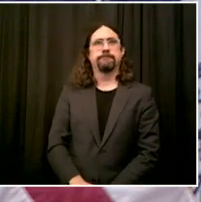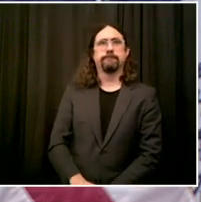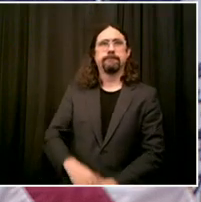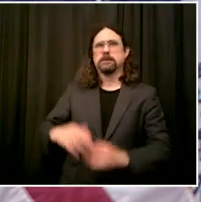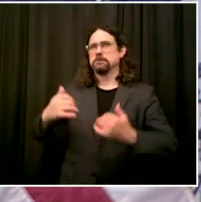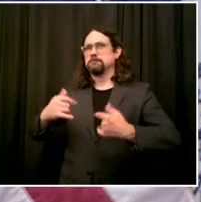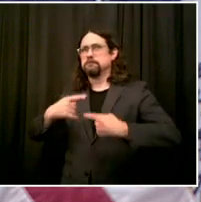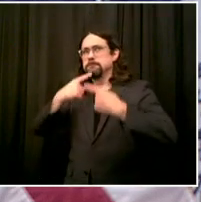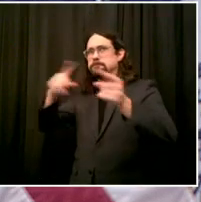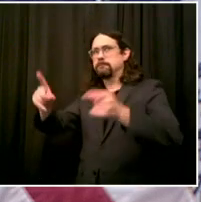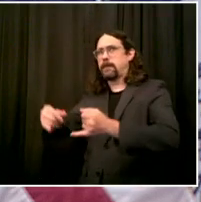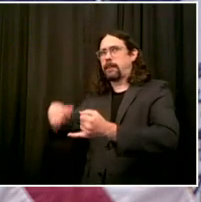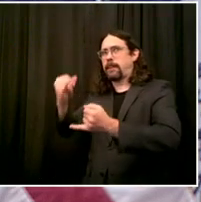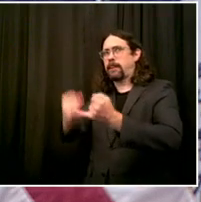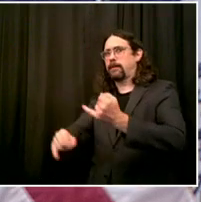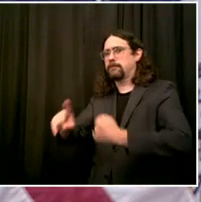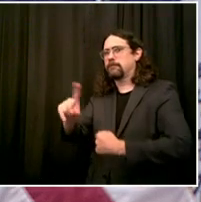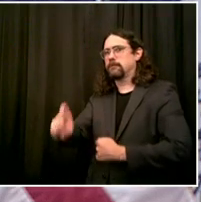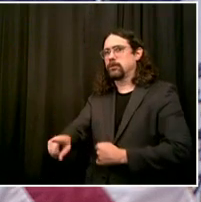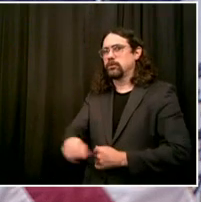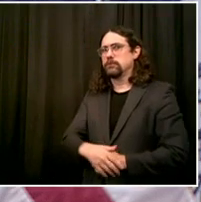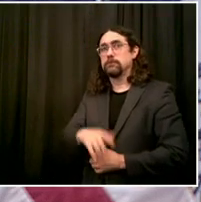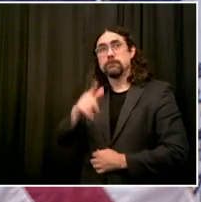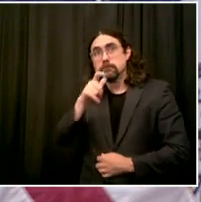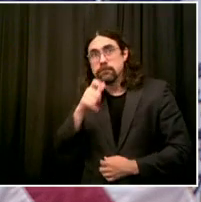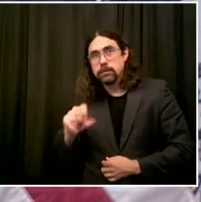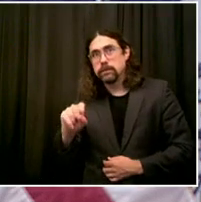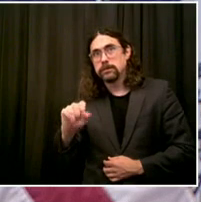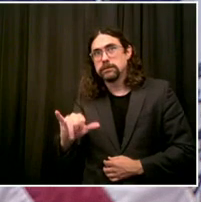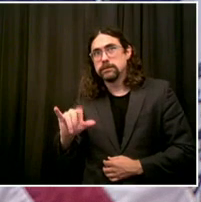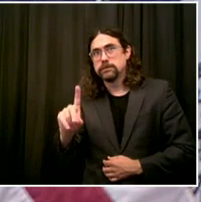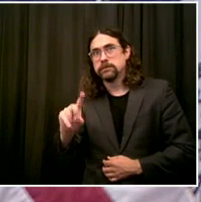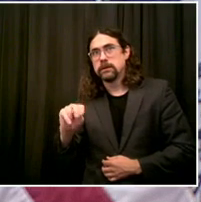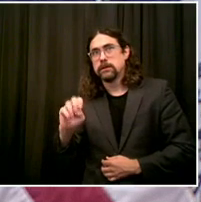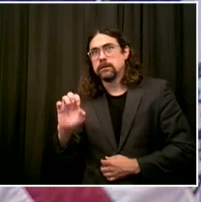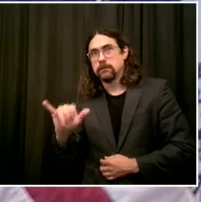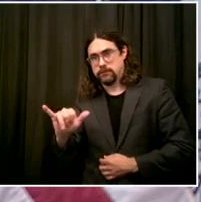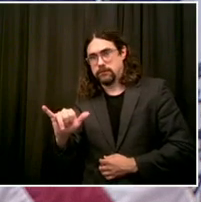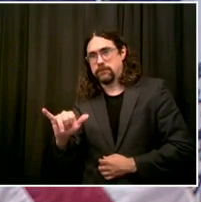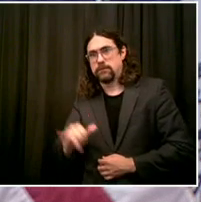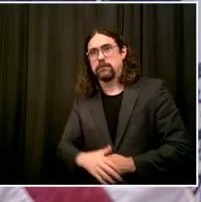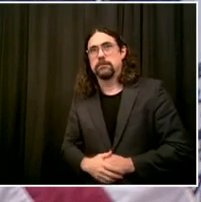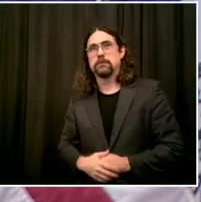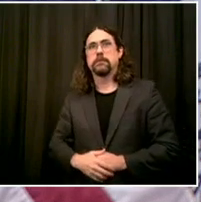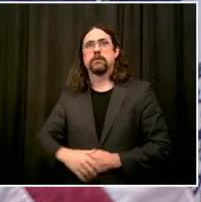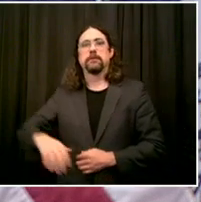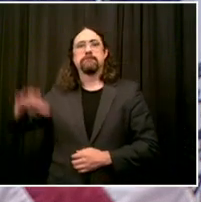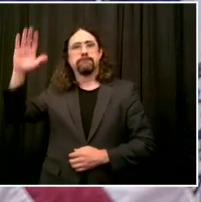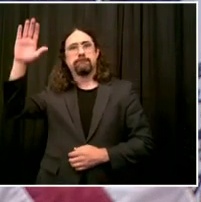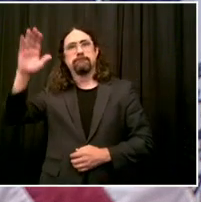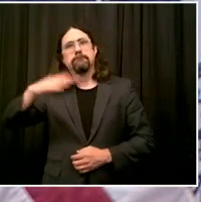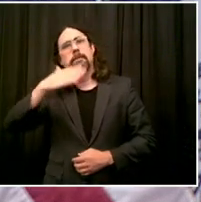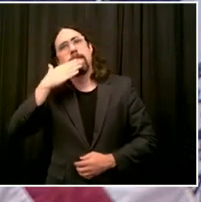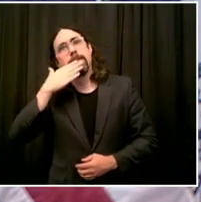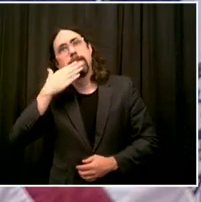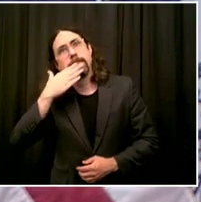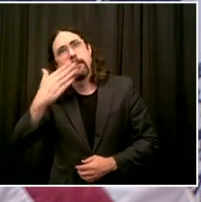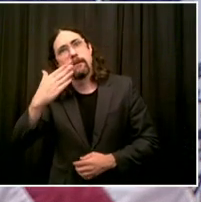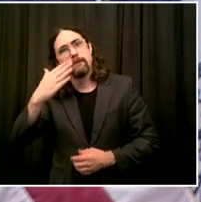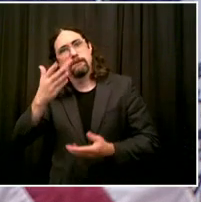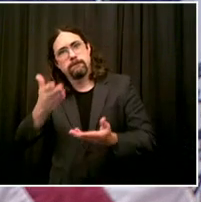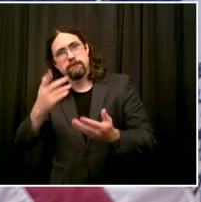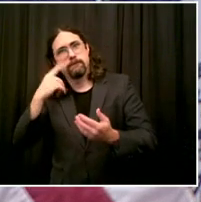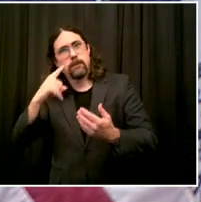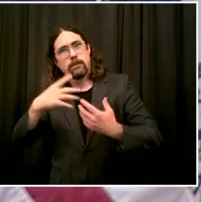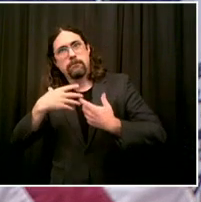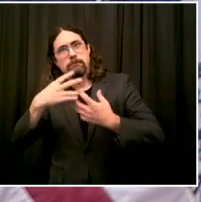Good morning, Mr. Mayor. Thanks for taking my question. How you doing, Sydney? I'm good. How are you? Good. Great.